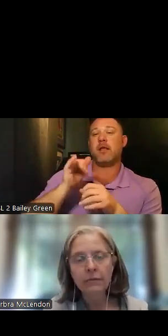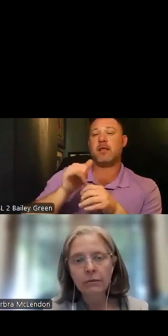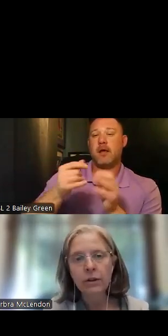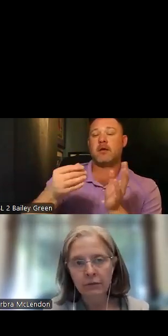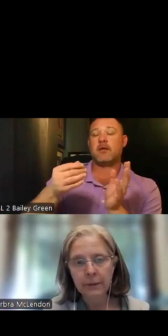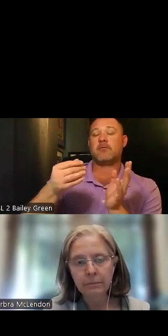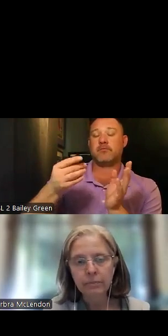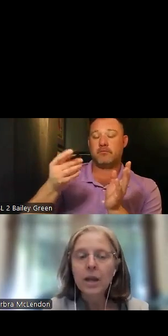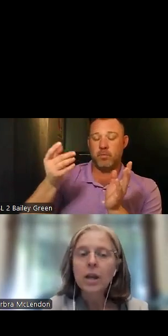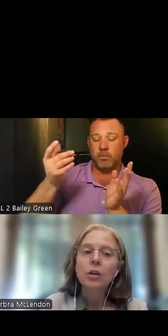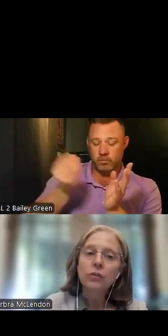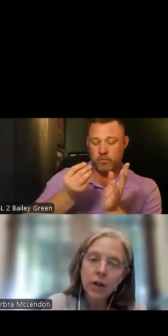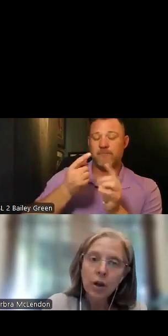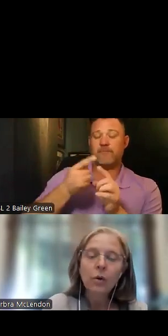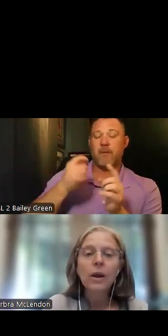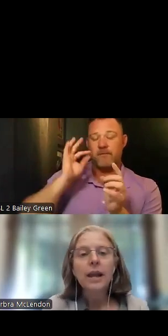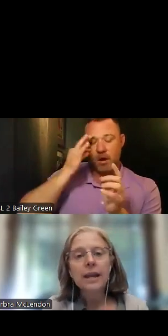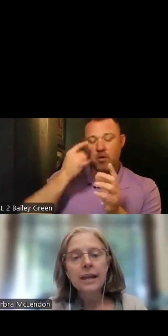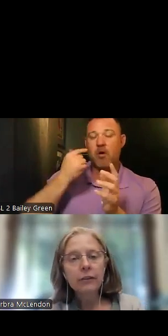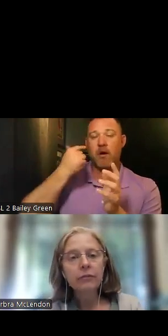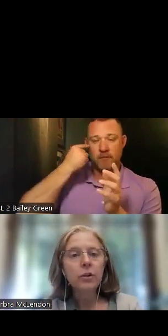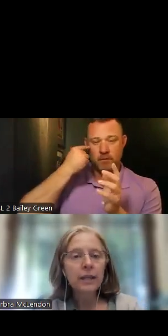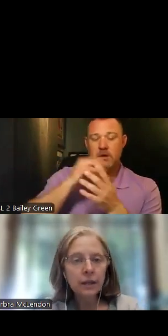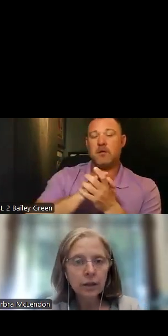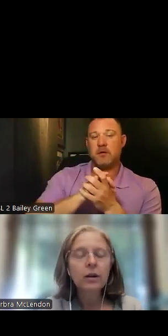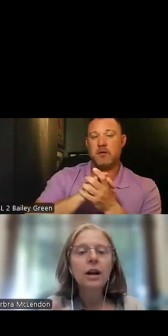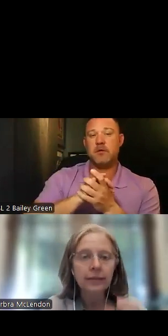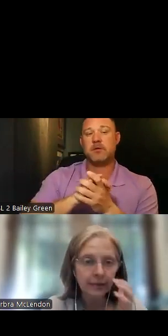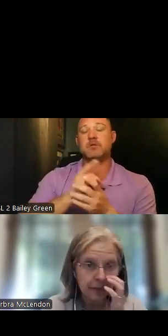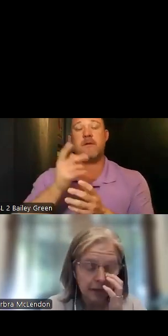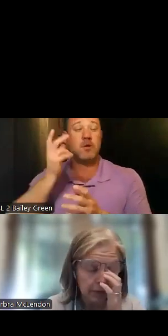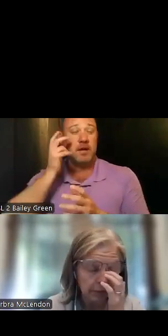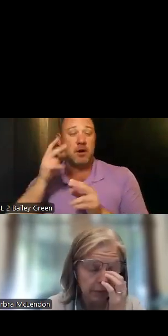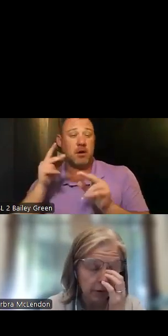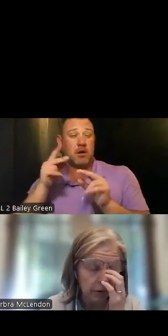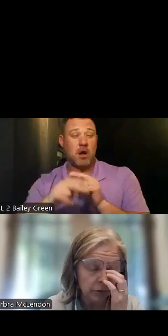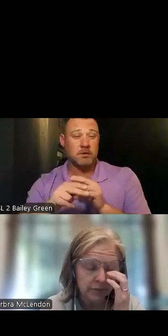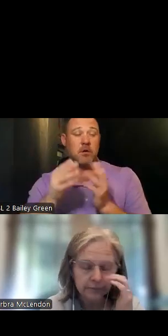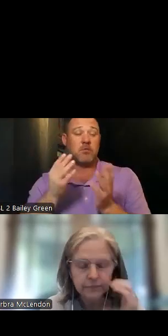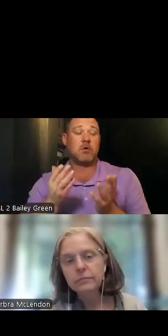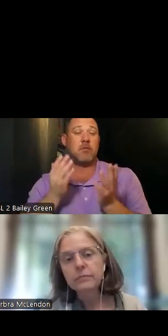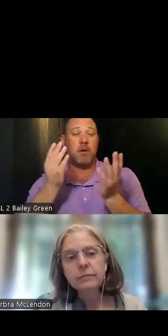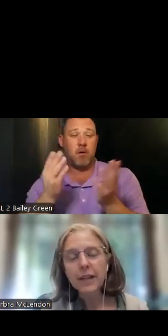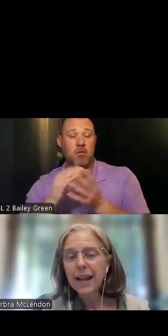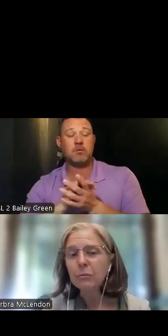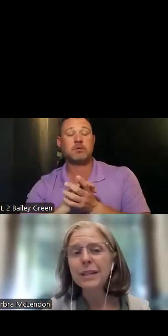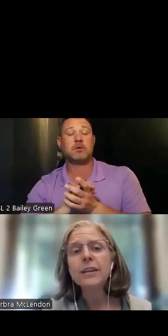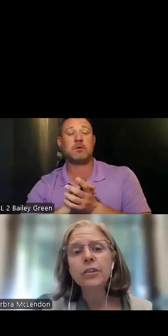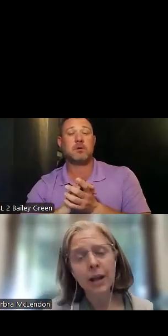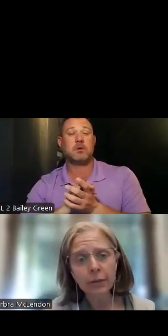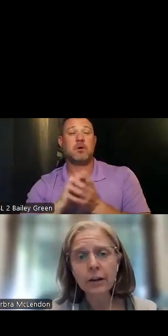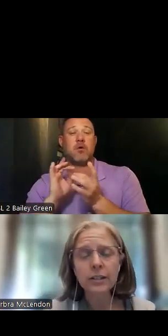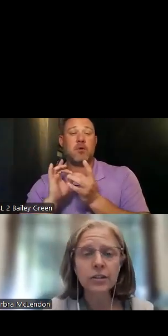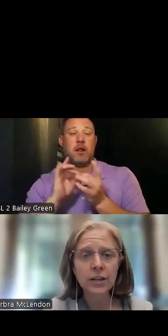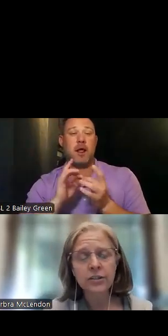from the federal government. So if you hear cuts that are being proposed related